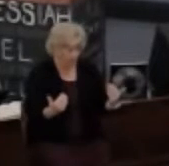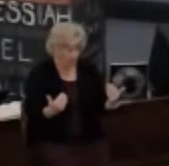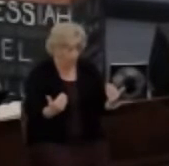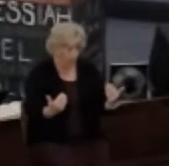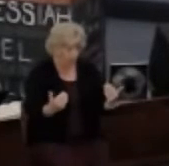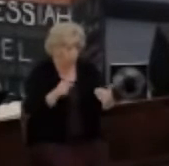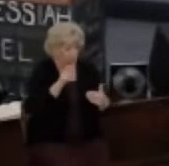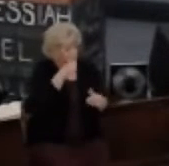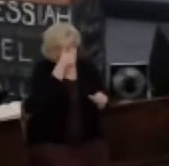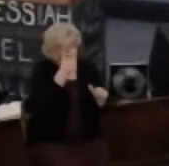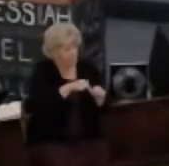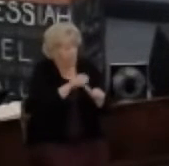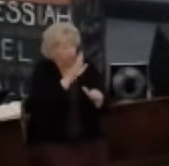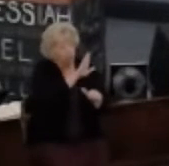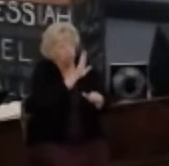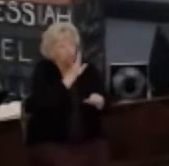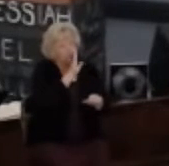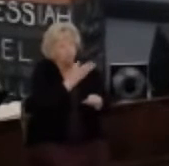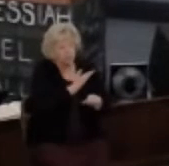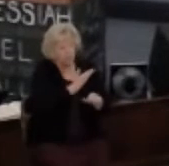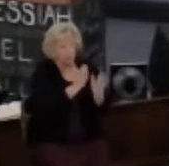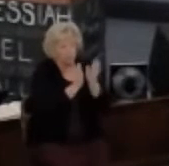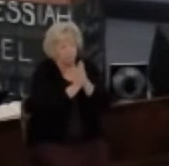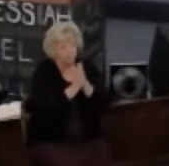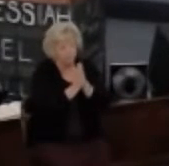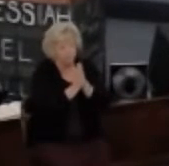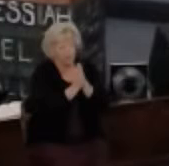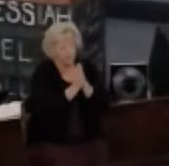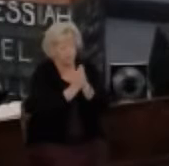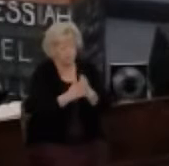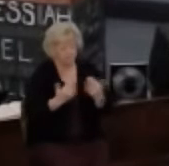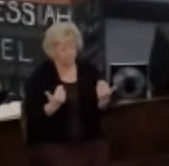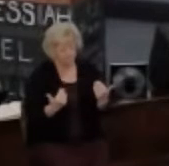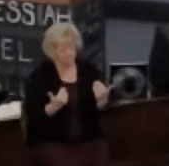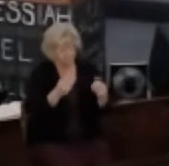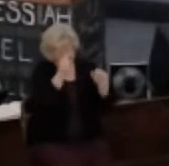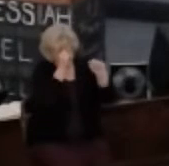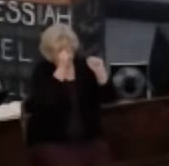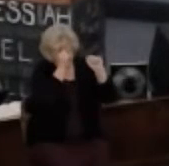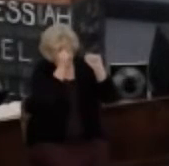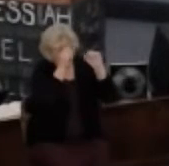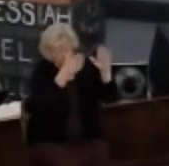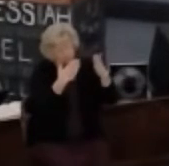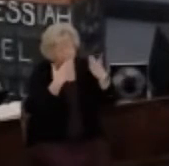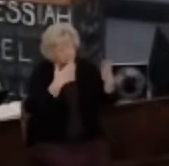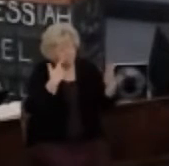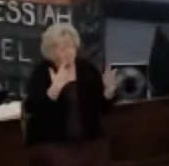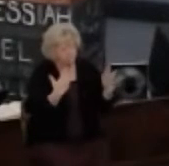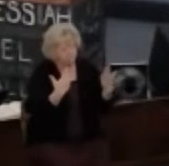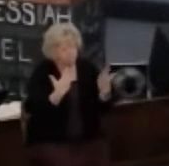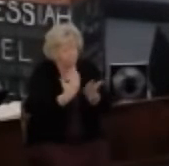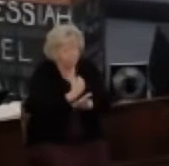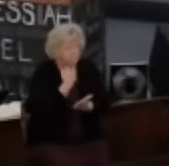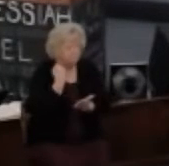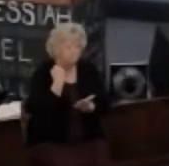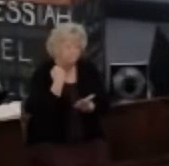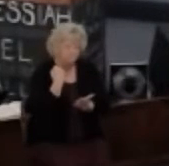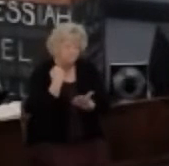to remember her in prayer also. Would you bow your heads? Father, thank you so much for the opportunity of being here this